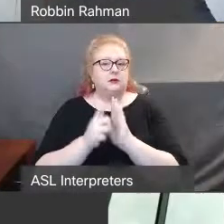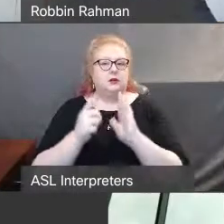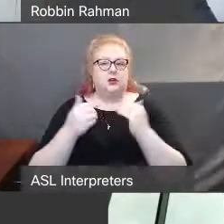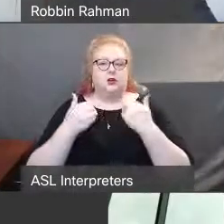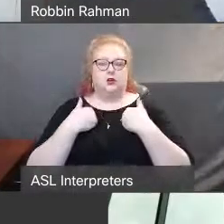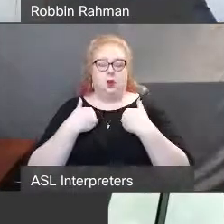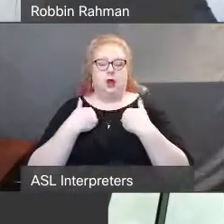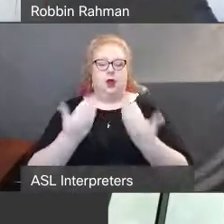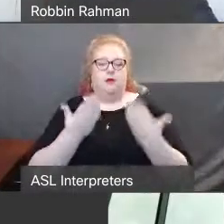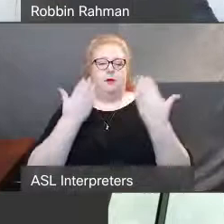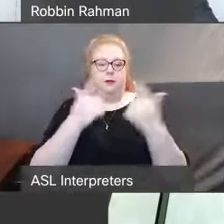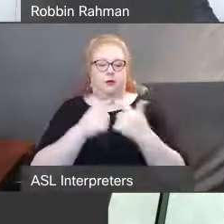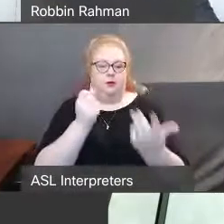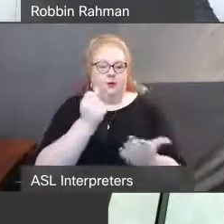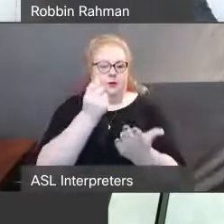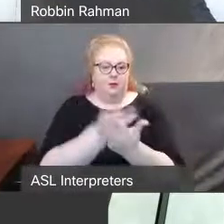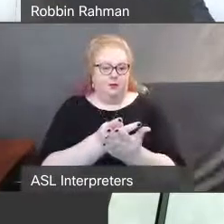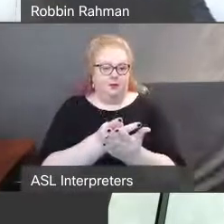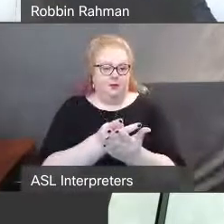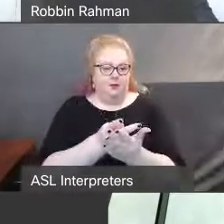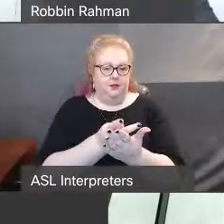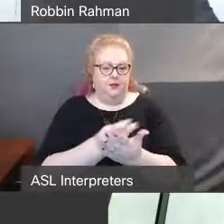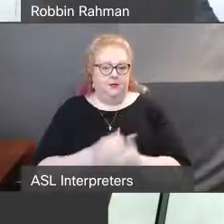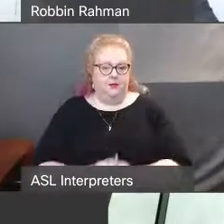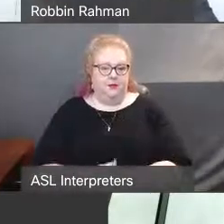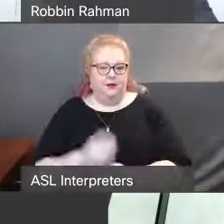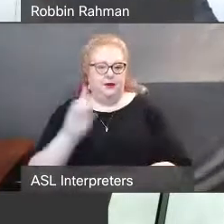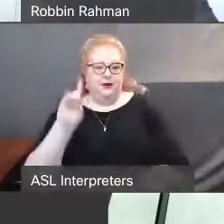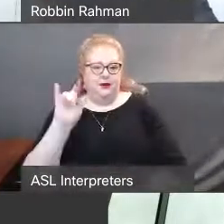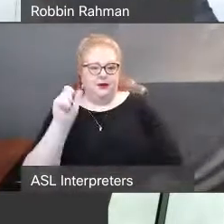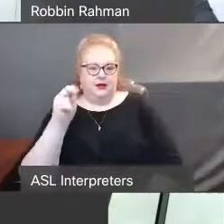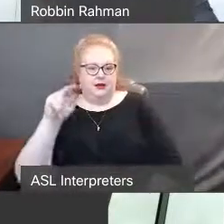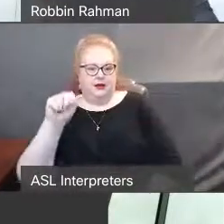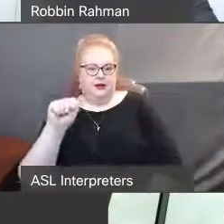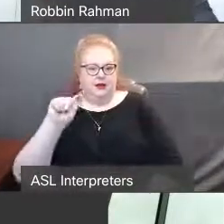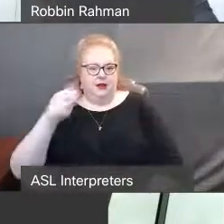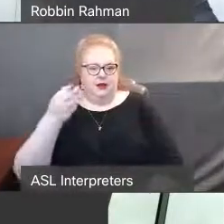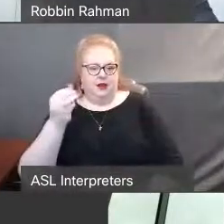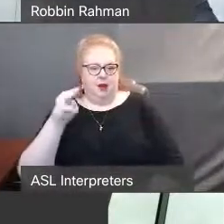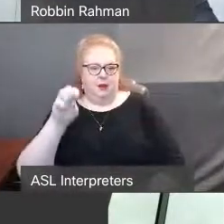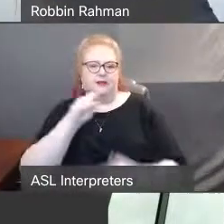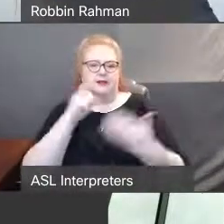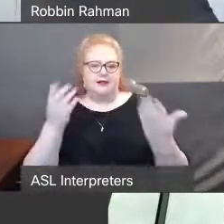approve? Dr. Thomas is here. Can anyone hear me?